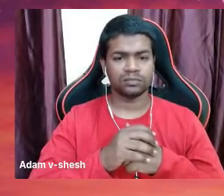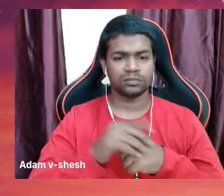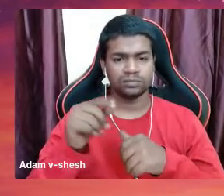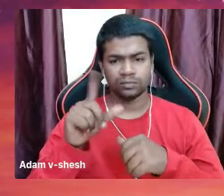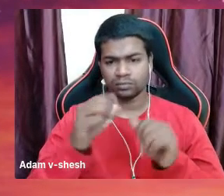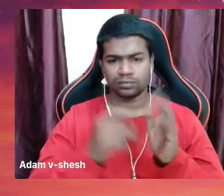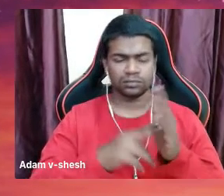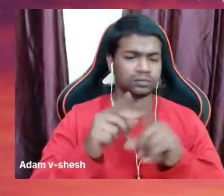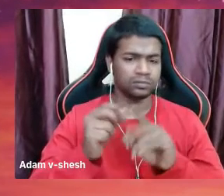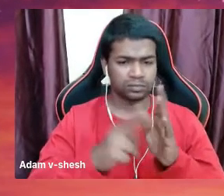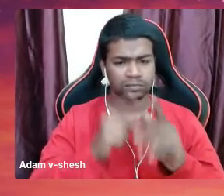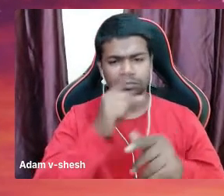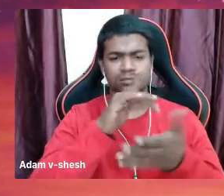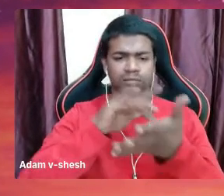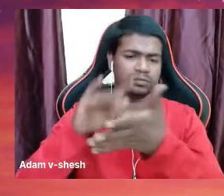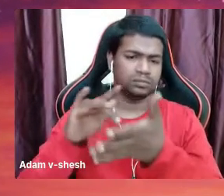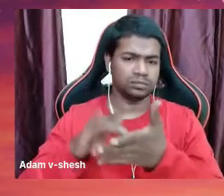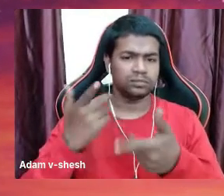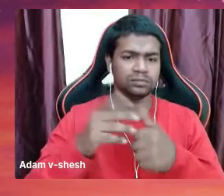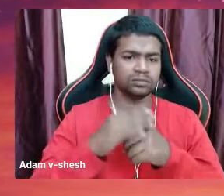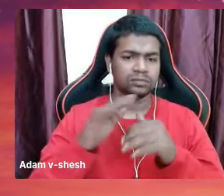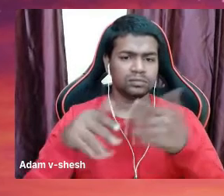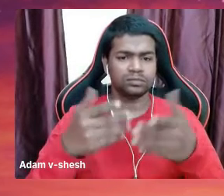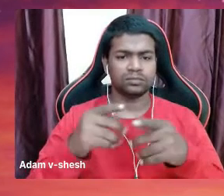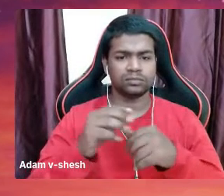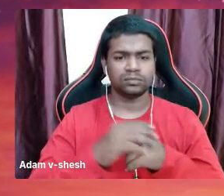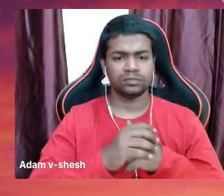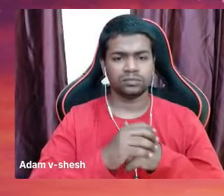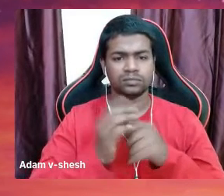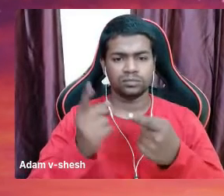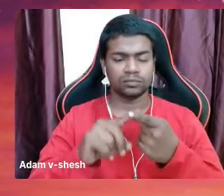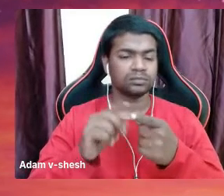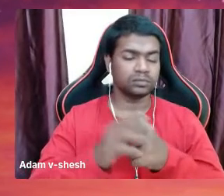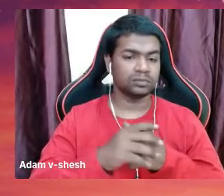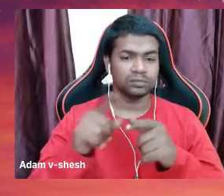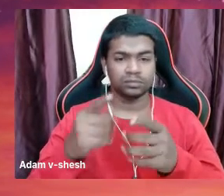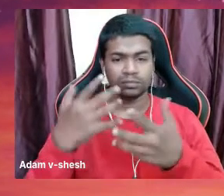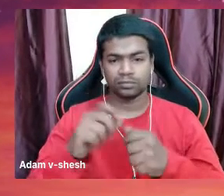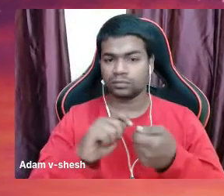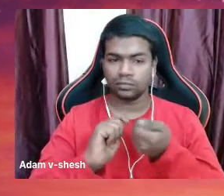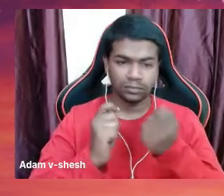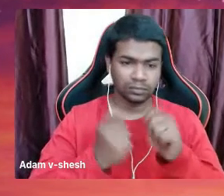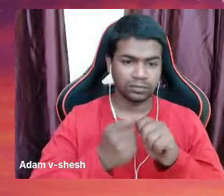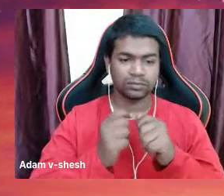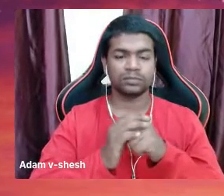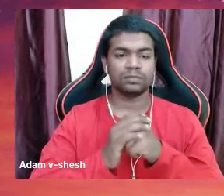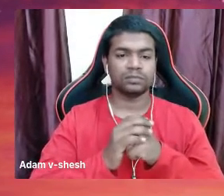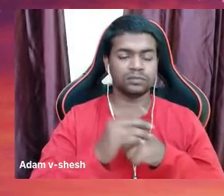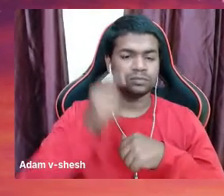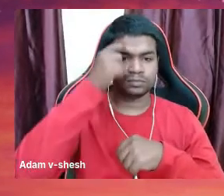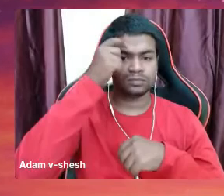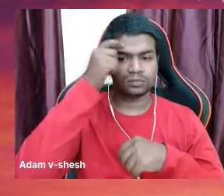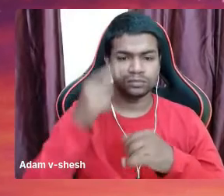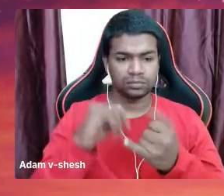London or wherever else, how do we prevent that from happening? I think we got to change the problem